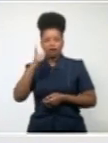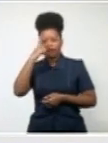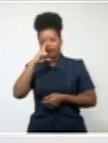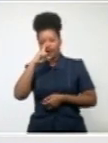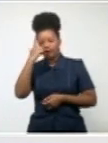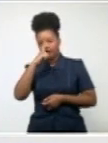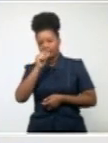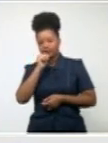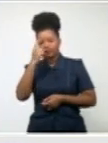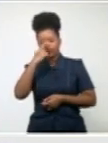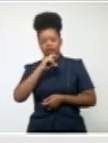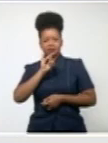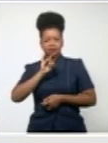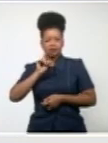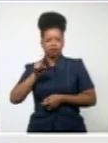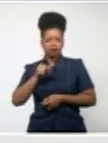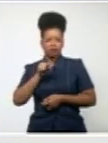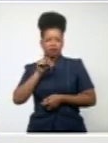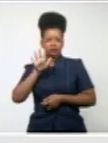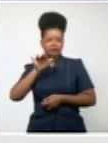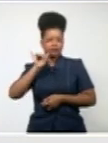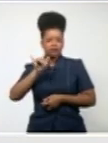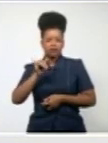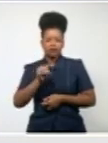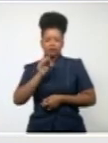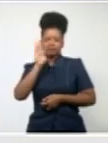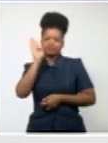8.57, Canada 7.66, Brazil